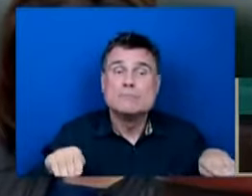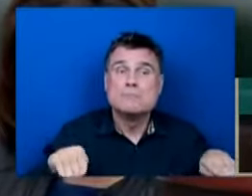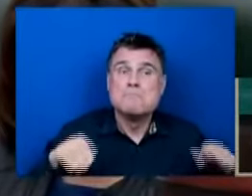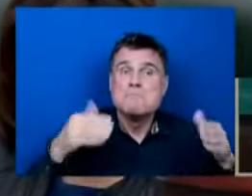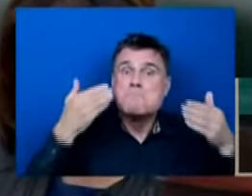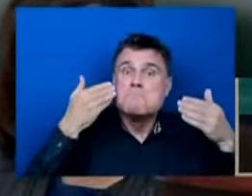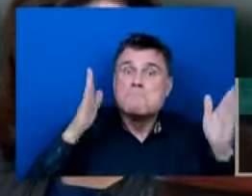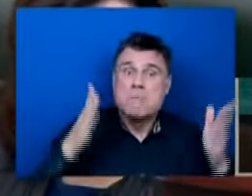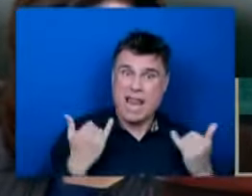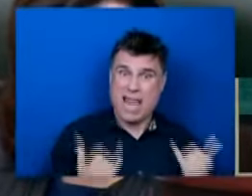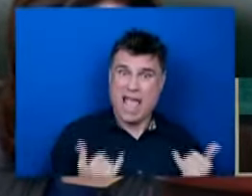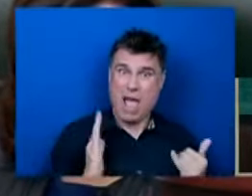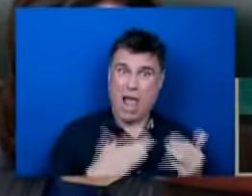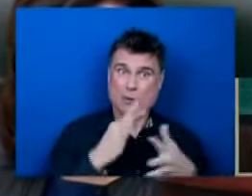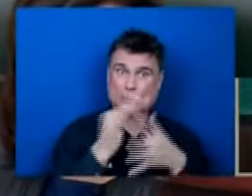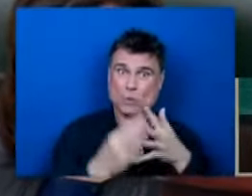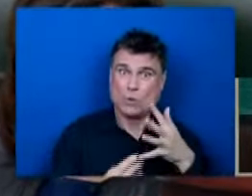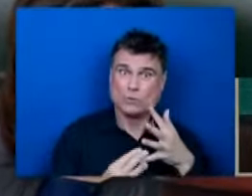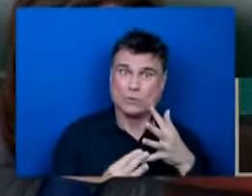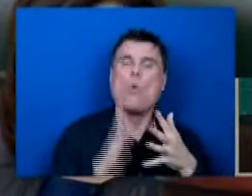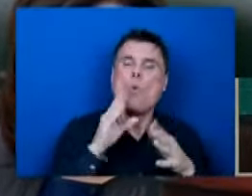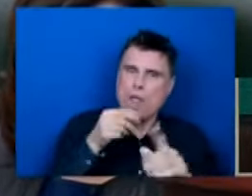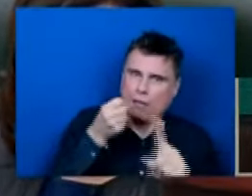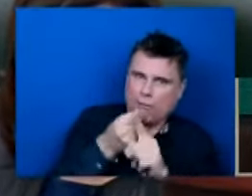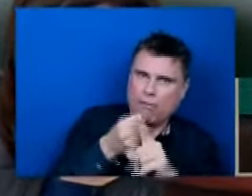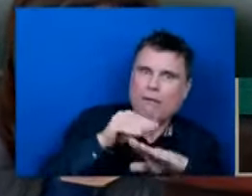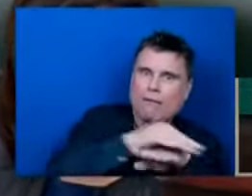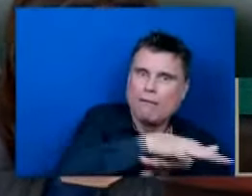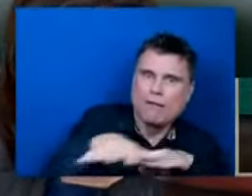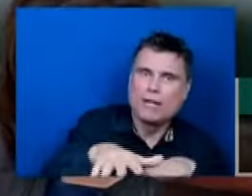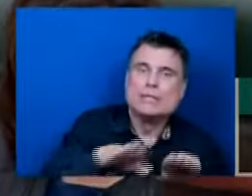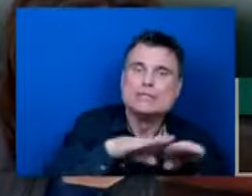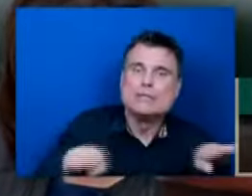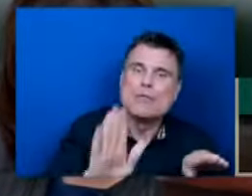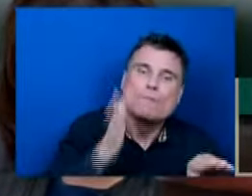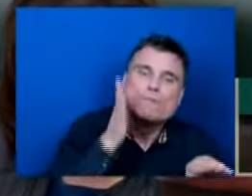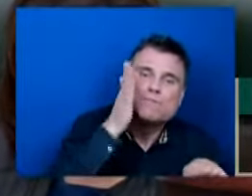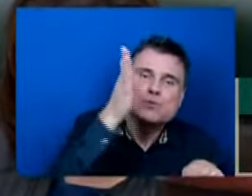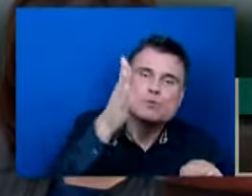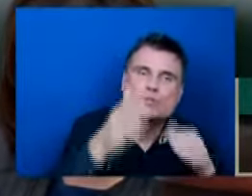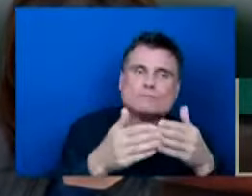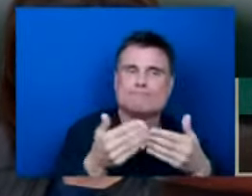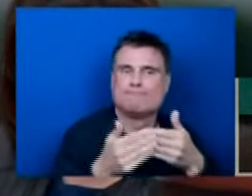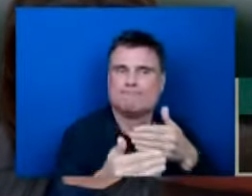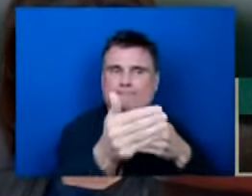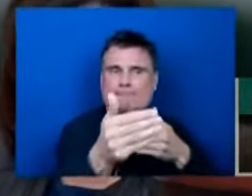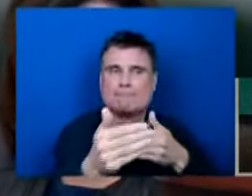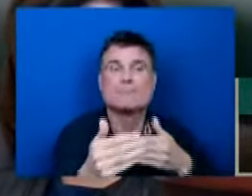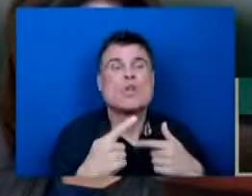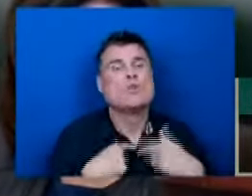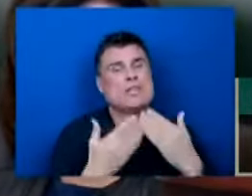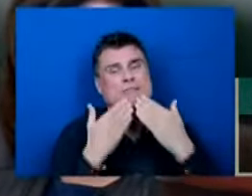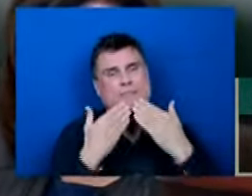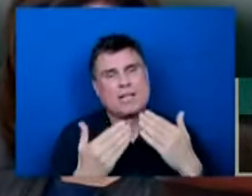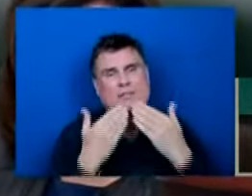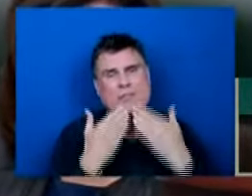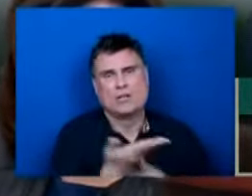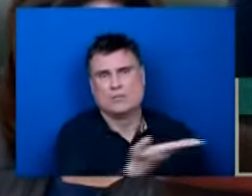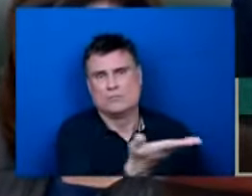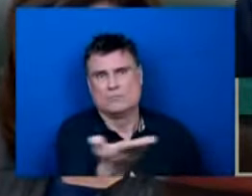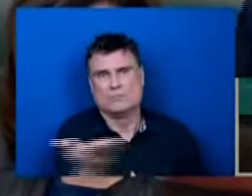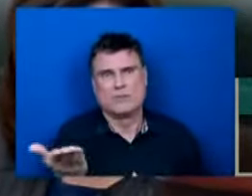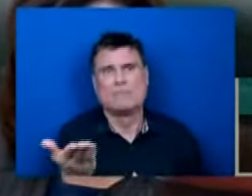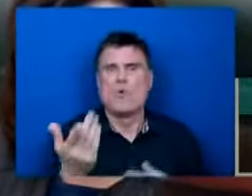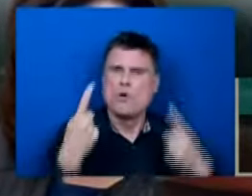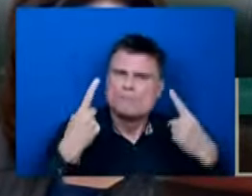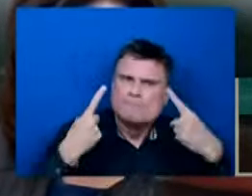And Mr. Speaker, it is ultimately Albertans who deserve the credit for this achievement. Here, here. Here. This belongs to the healthcare workers, the truckers,